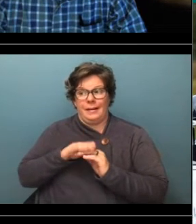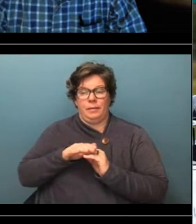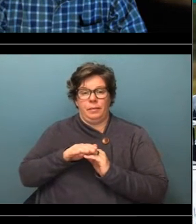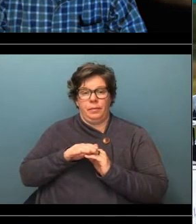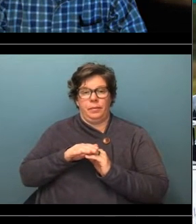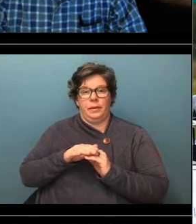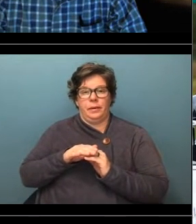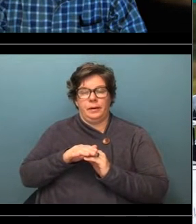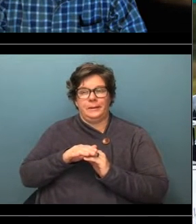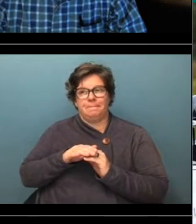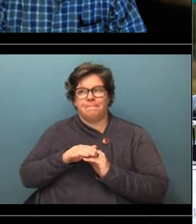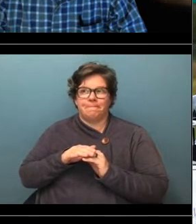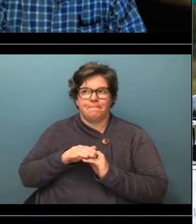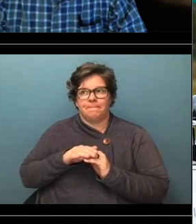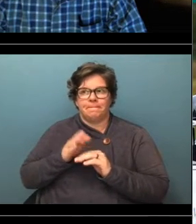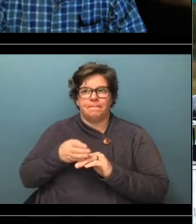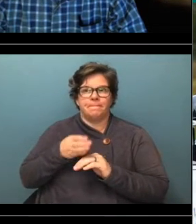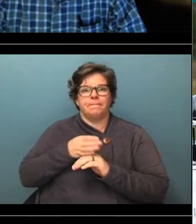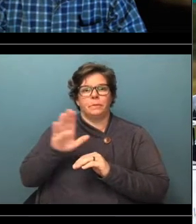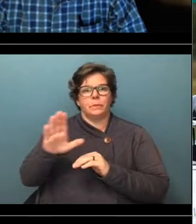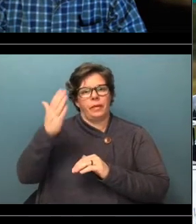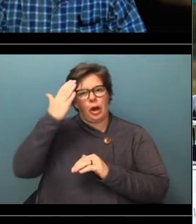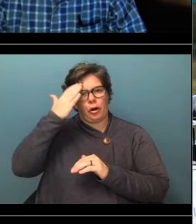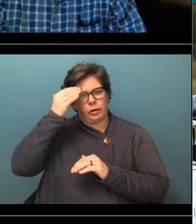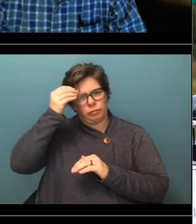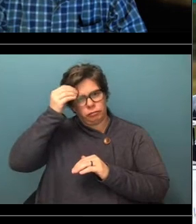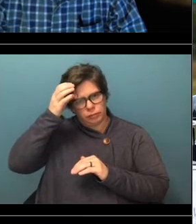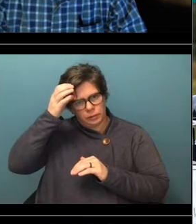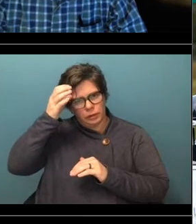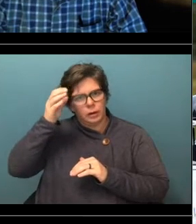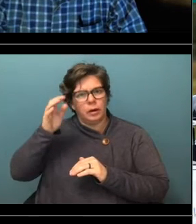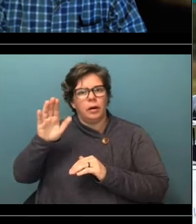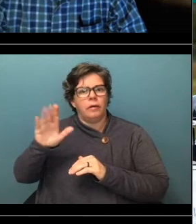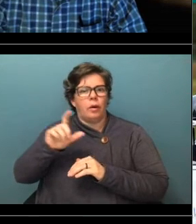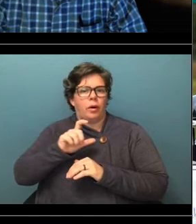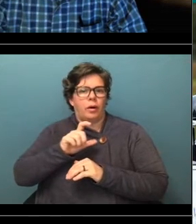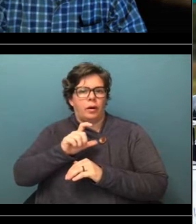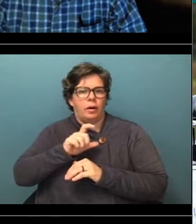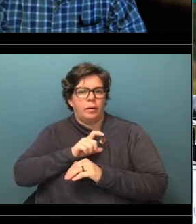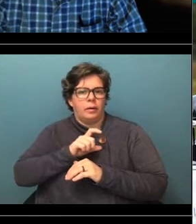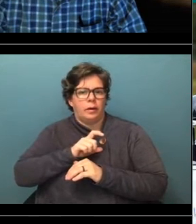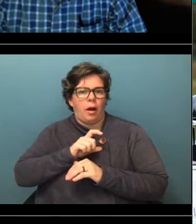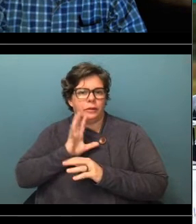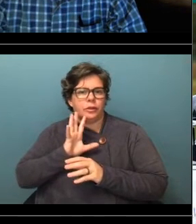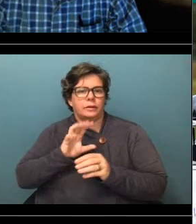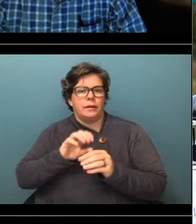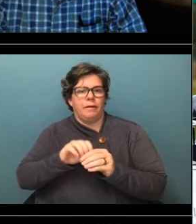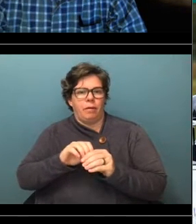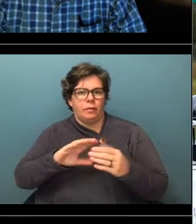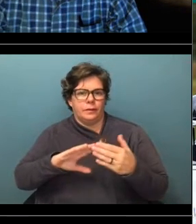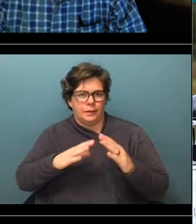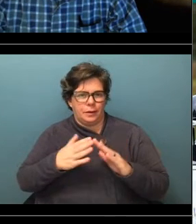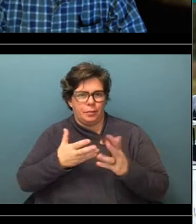the knowledge base for the patrol officers going out in the community. So we do a lot